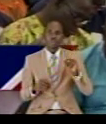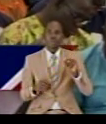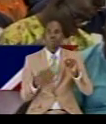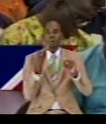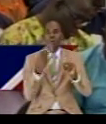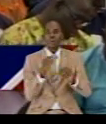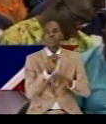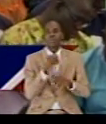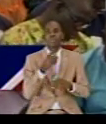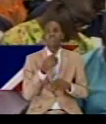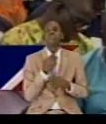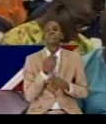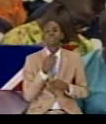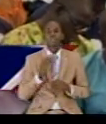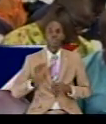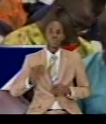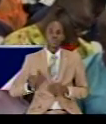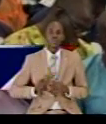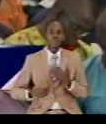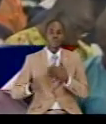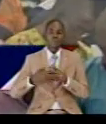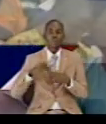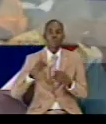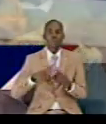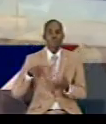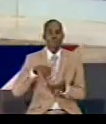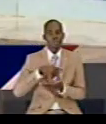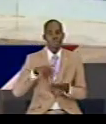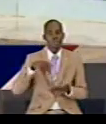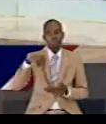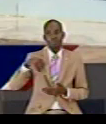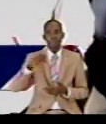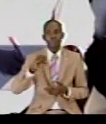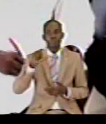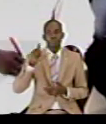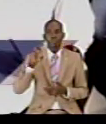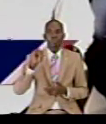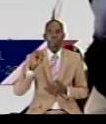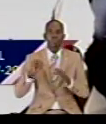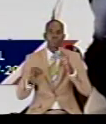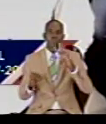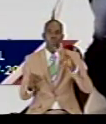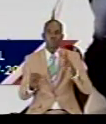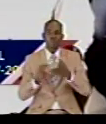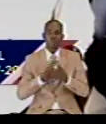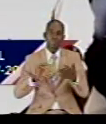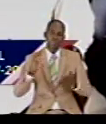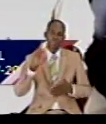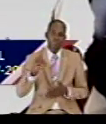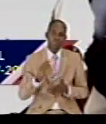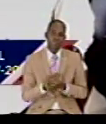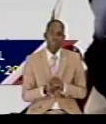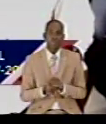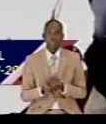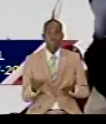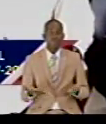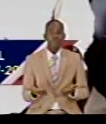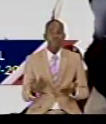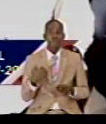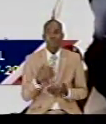Psalm 42. In Psalm 42, we're reading from verse 1. And here we see